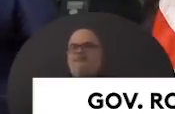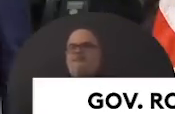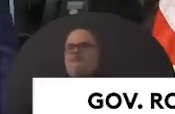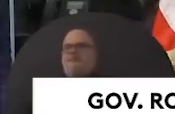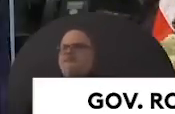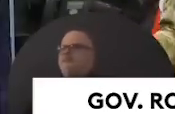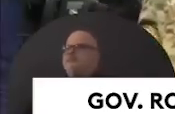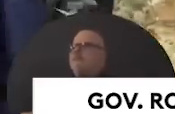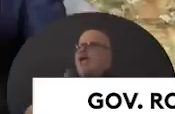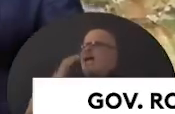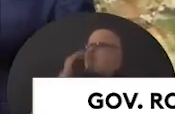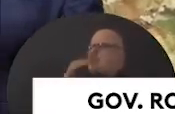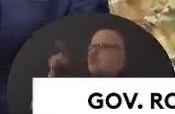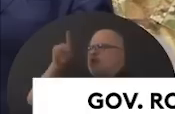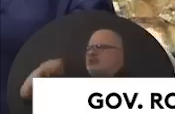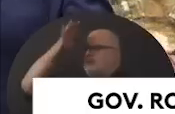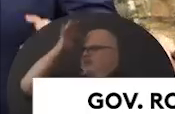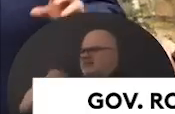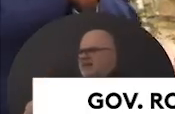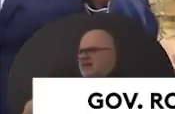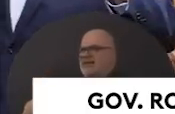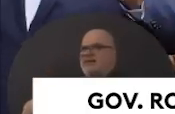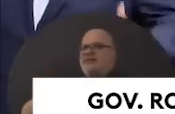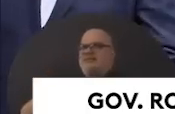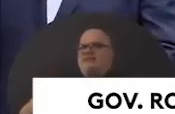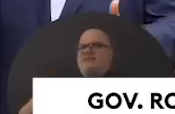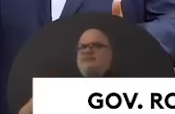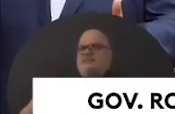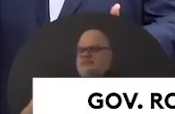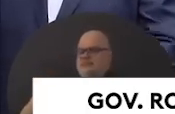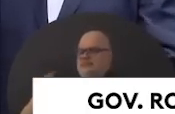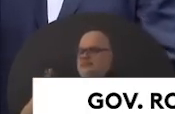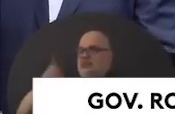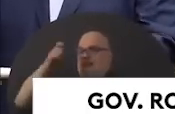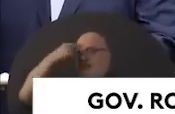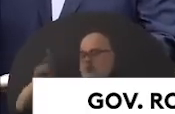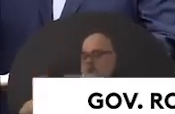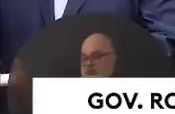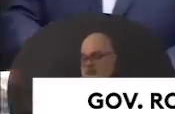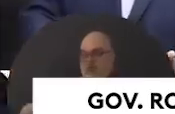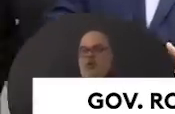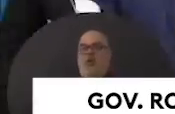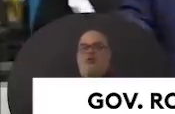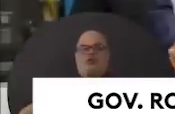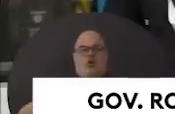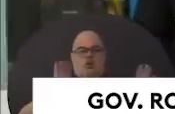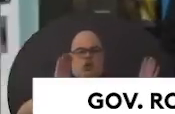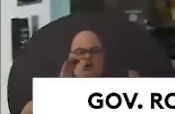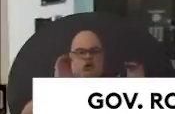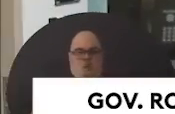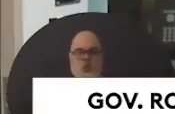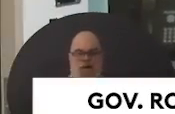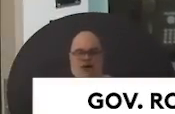About evacuation. Kevin will talk. I mean, basically, this is bottom up, so we're working with the local EMs. They're making